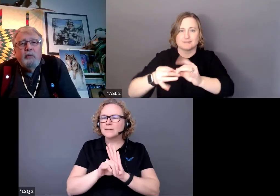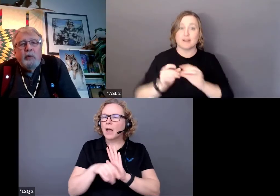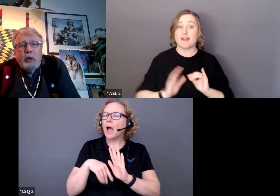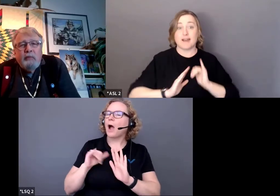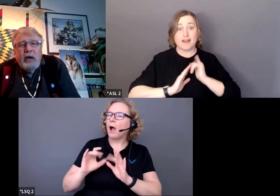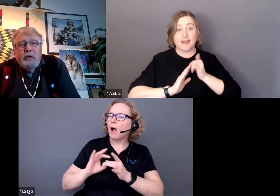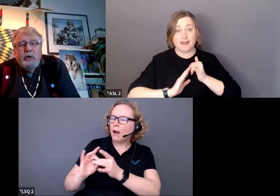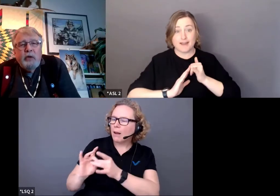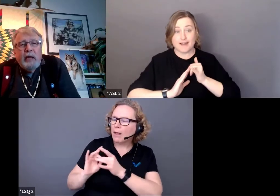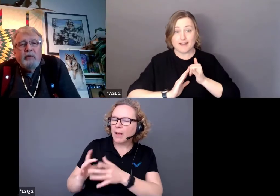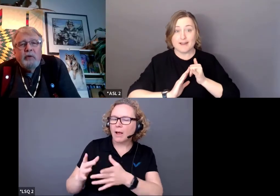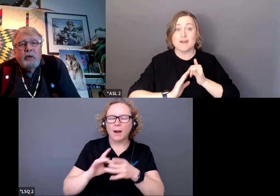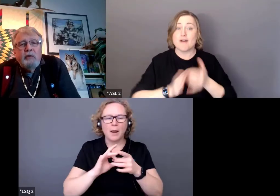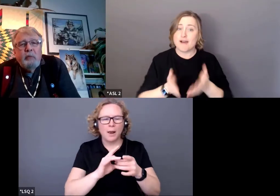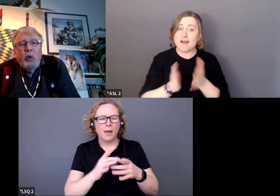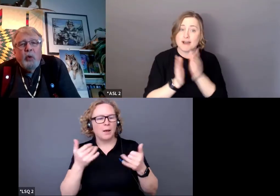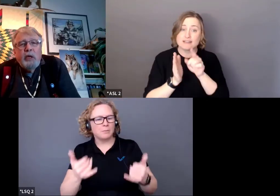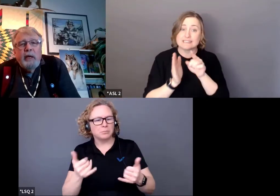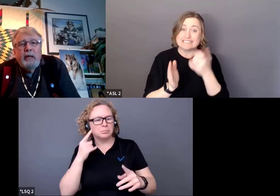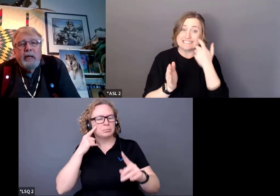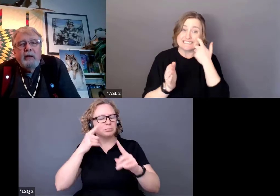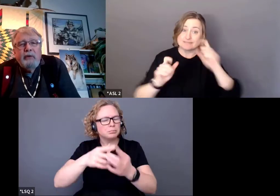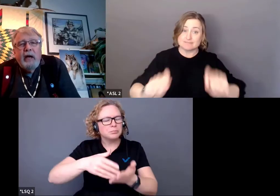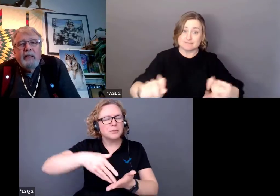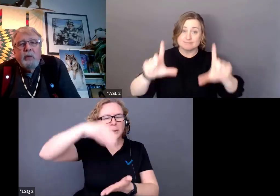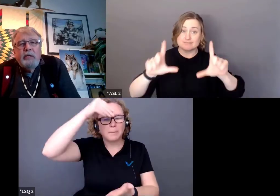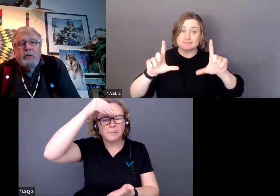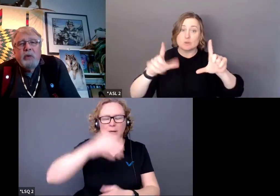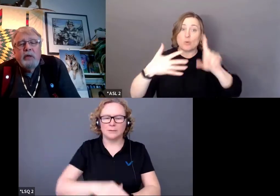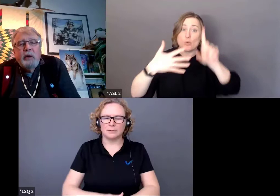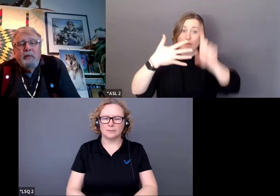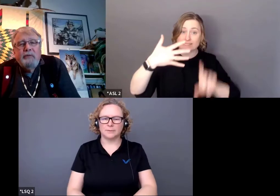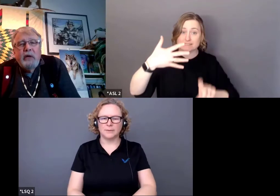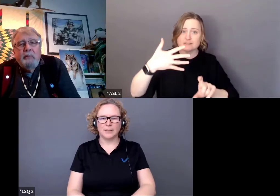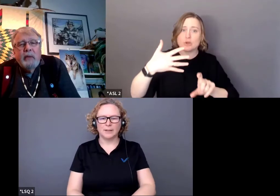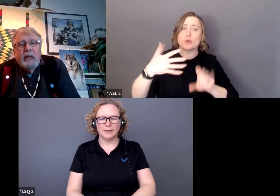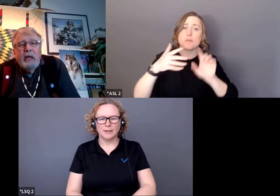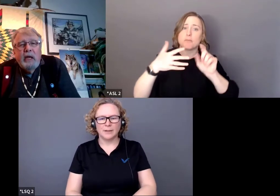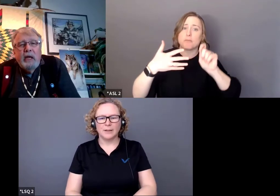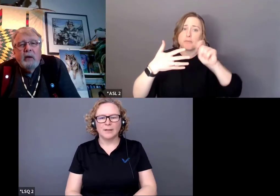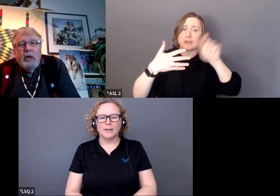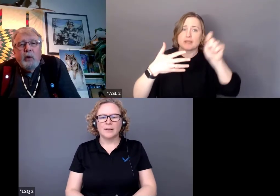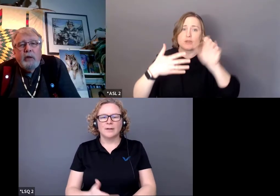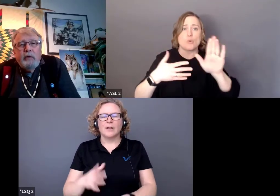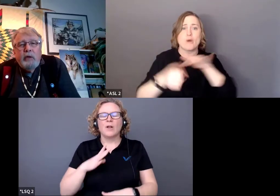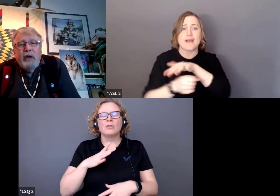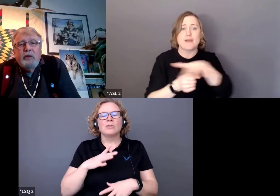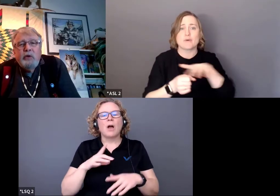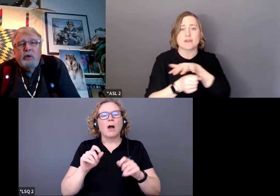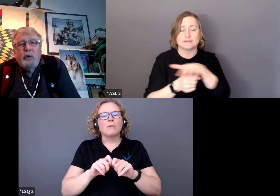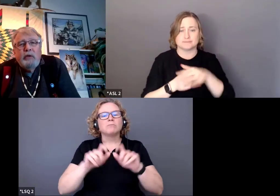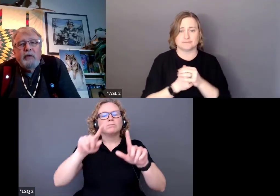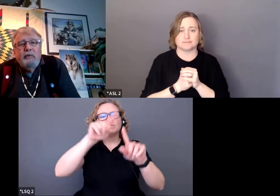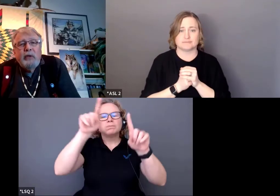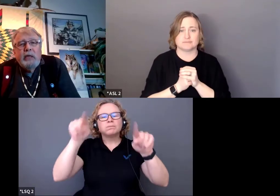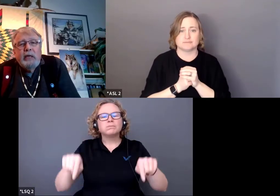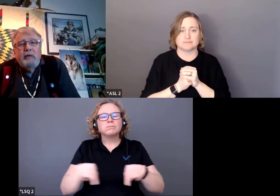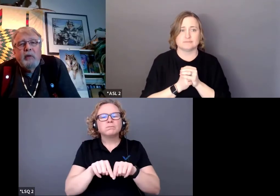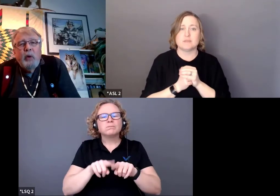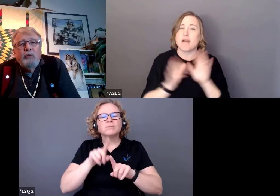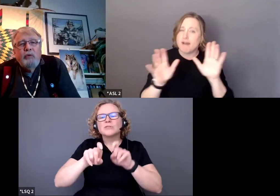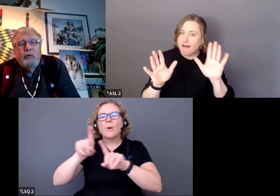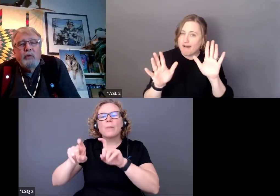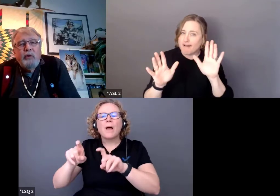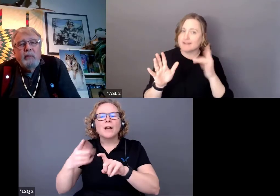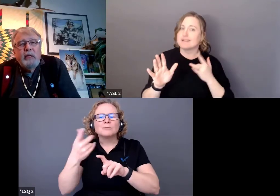so, we're going to invite you to answer to this poll and identify the region where you come from. And I'm going to invite you to do this differently,